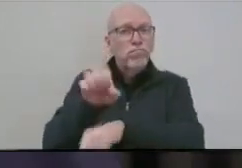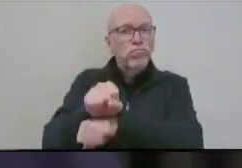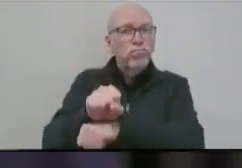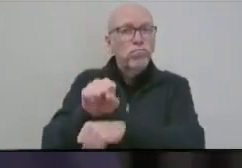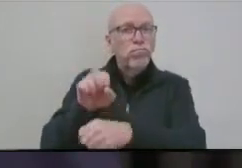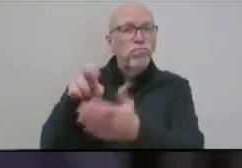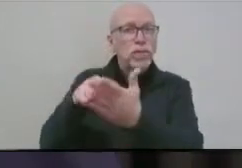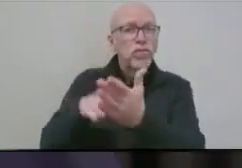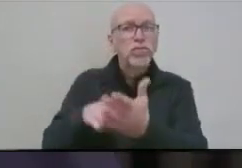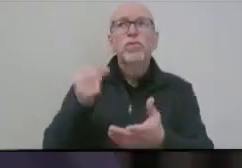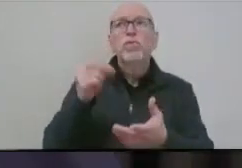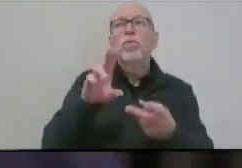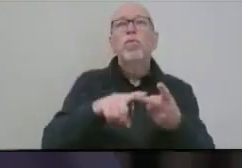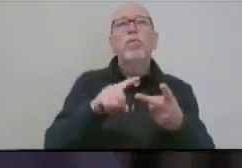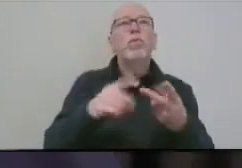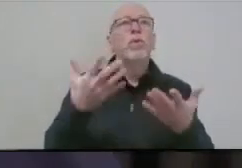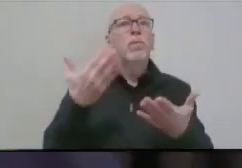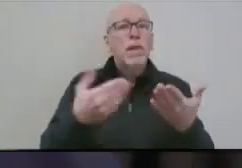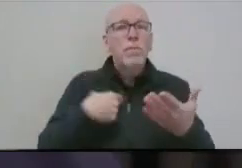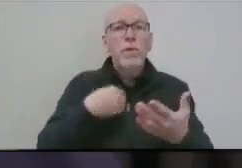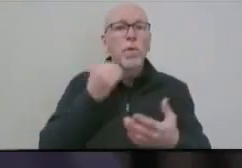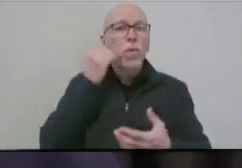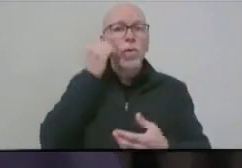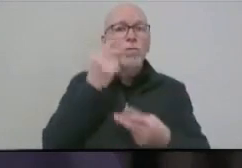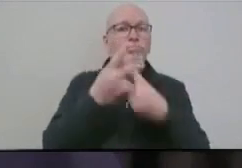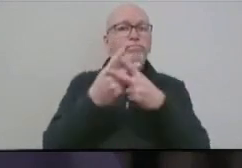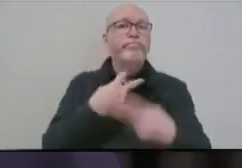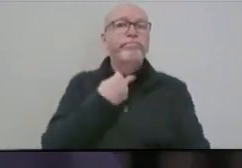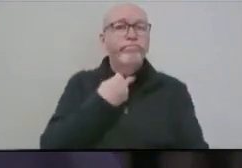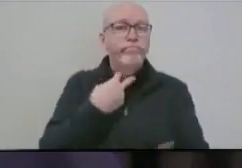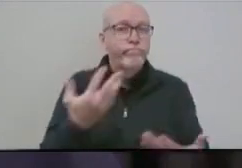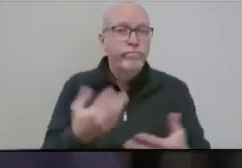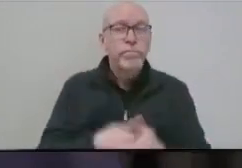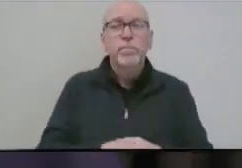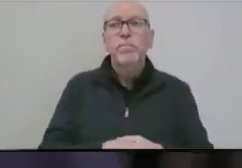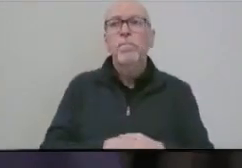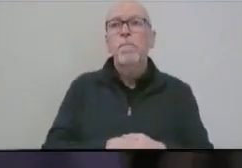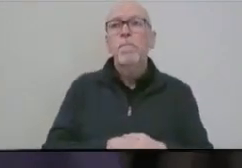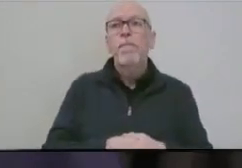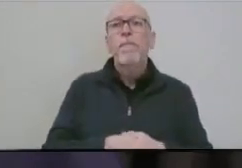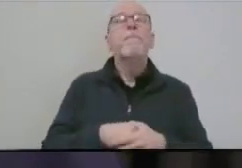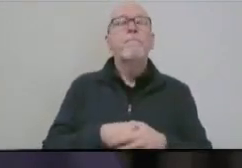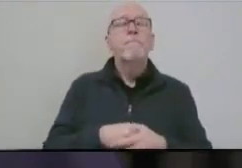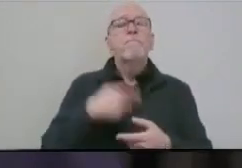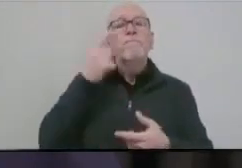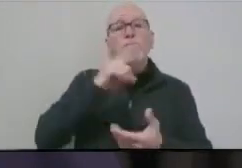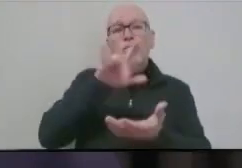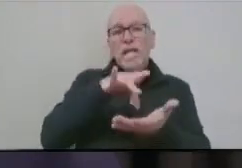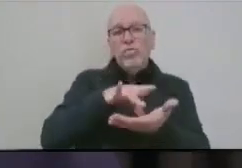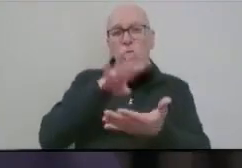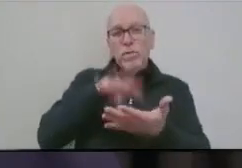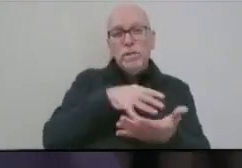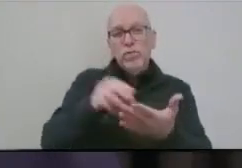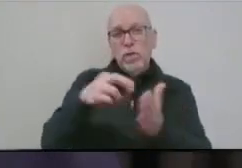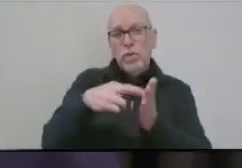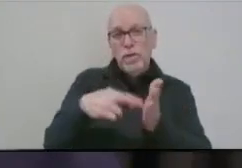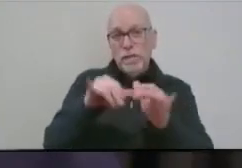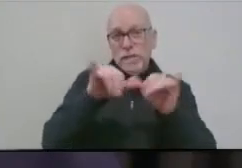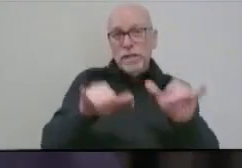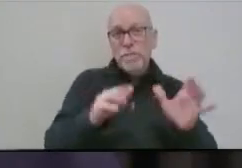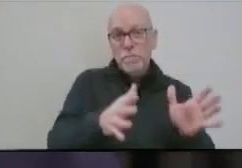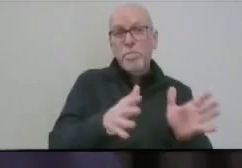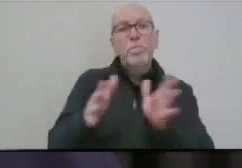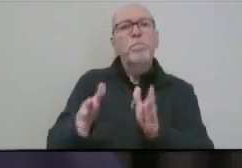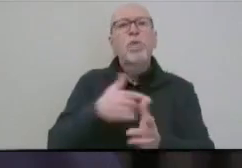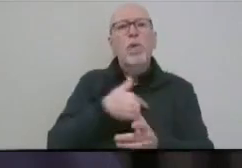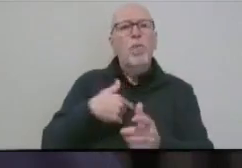complex situations like being homebound. So, in addition to the centralized scheduling and registration system, we rapidly